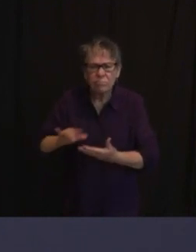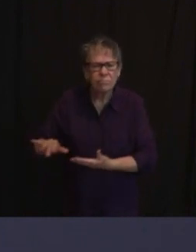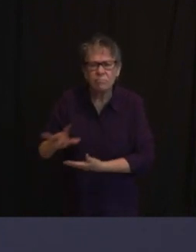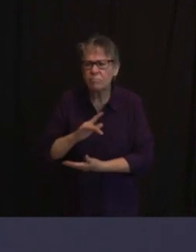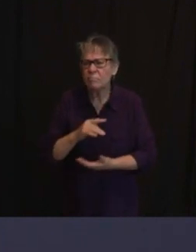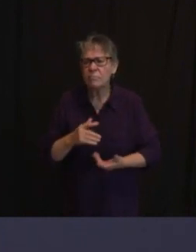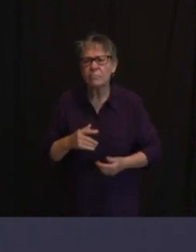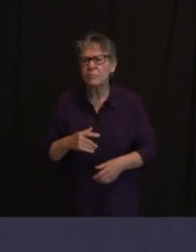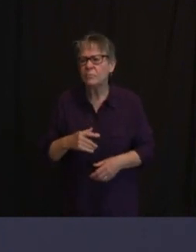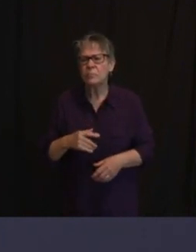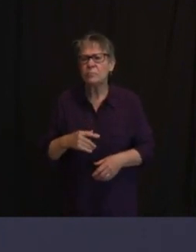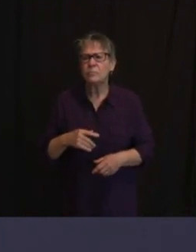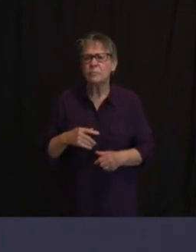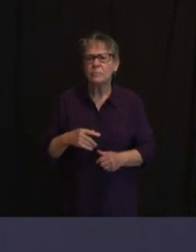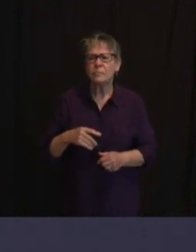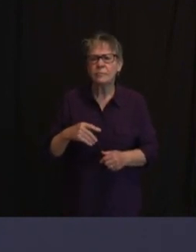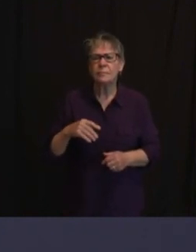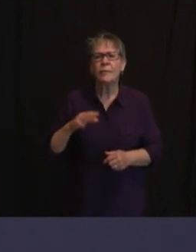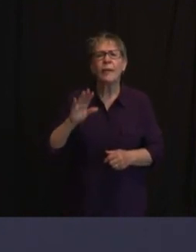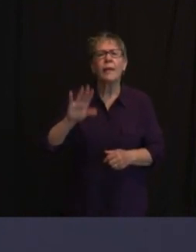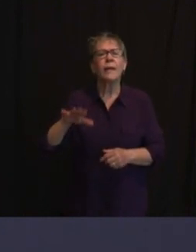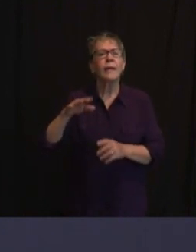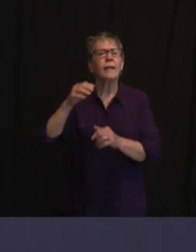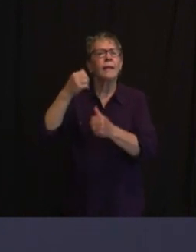that reexamination? Thank you.